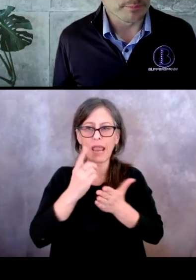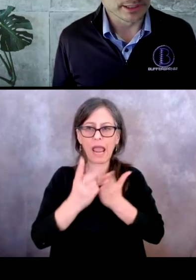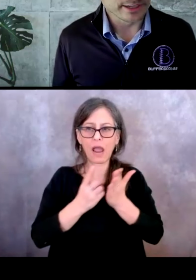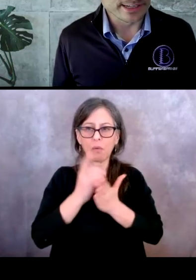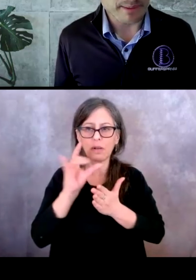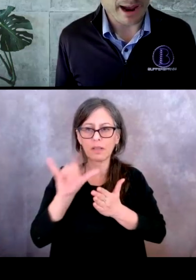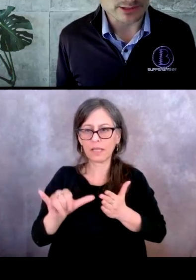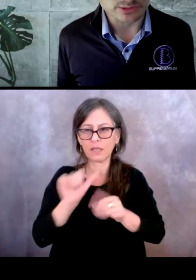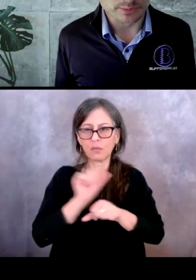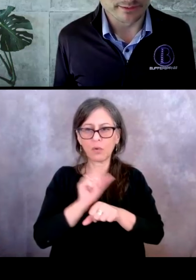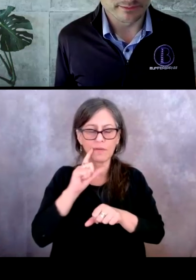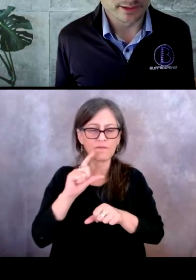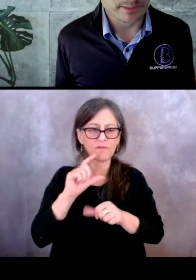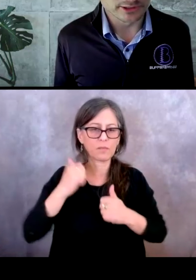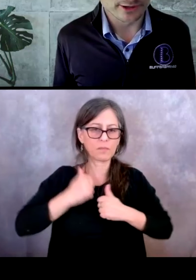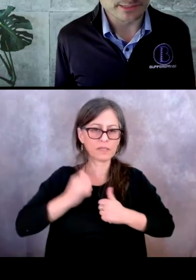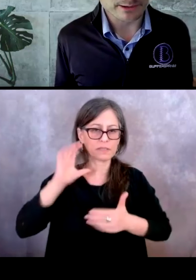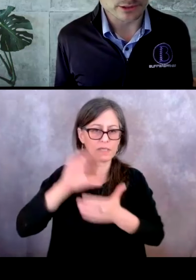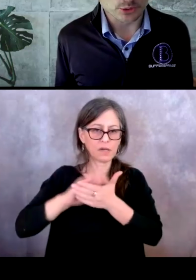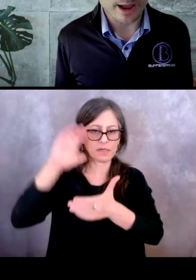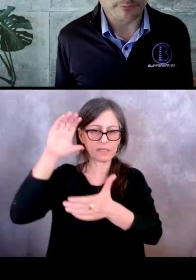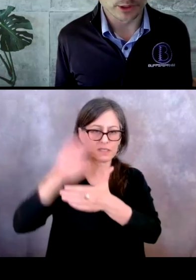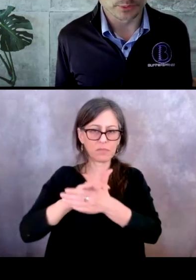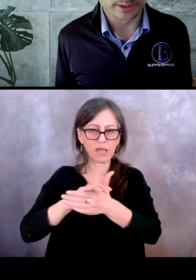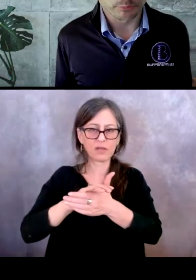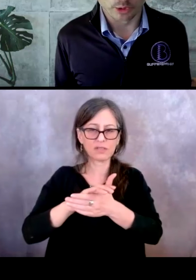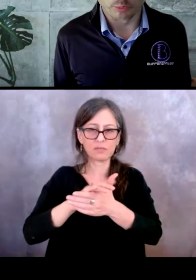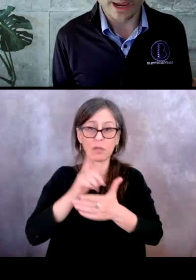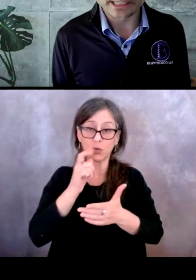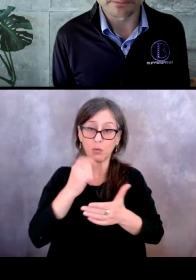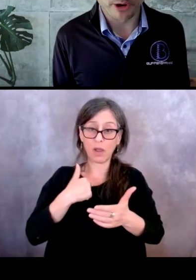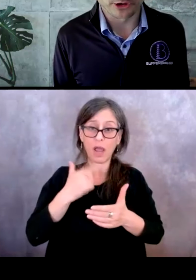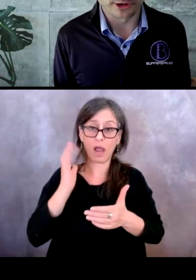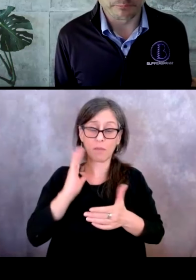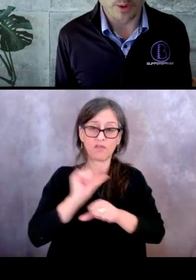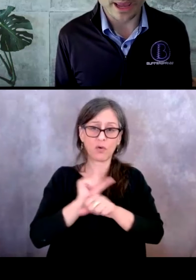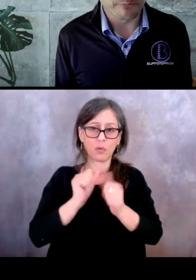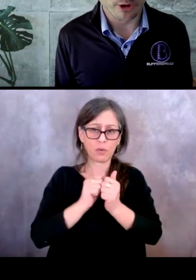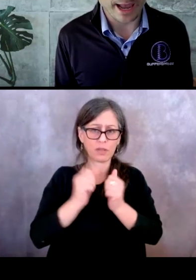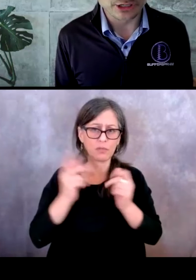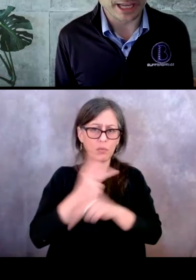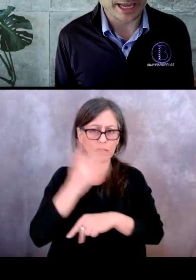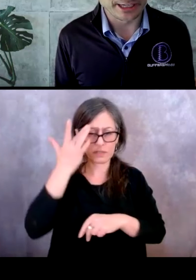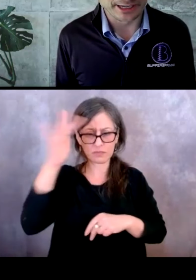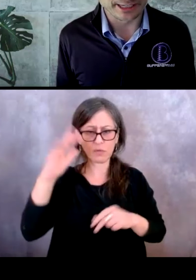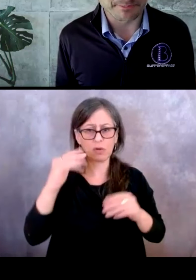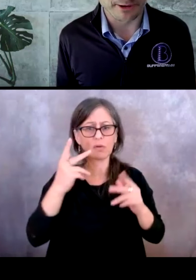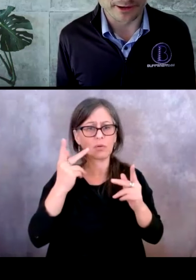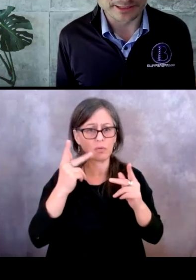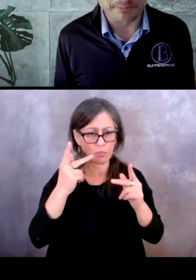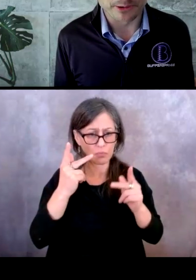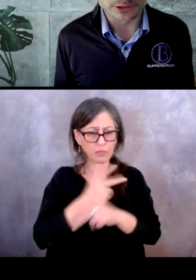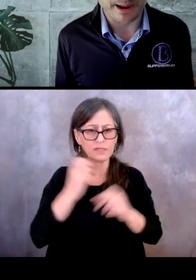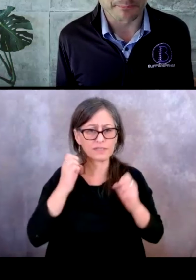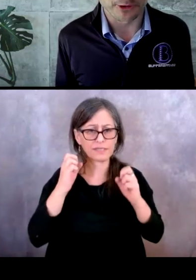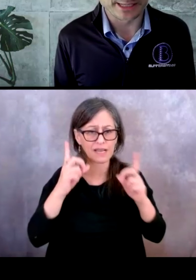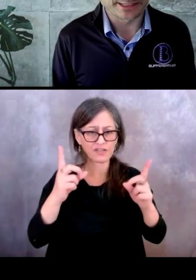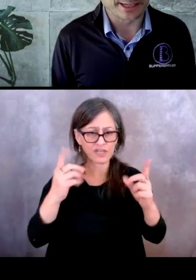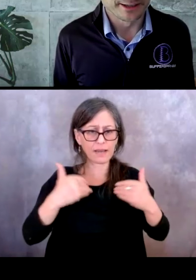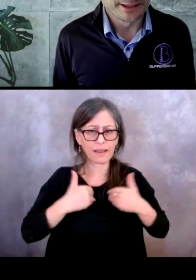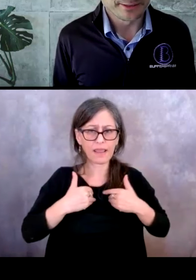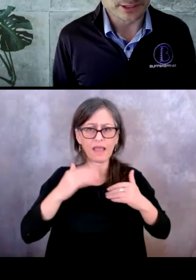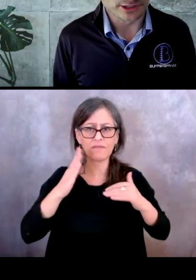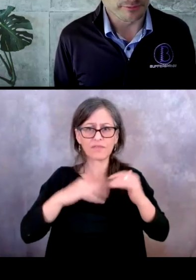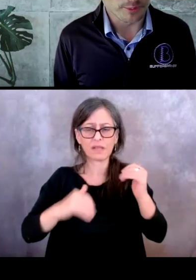work for military spouses, when the military spouses who I've worked with were way smarter and way more educated and experienced than most of my